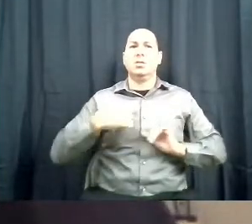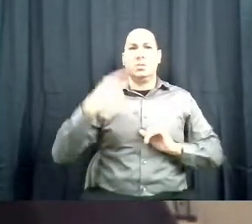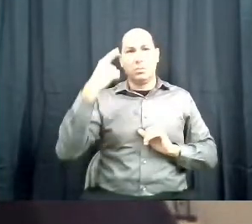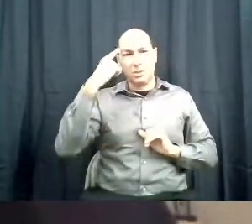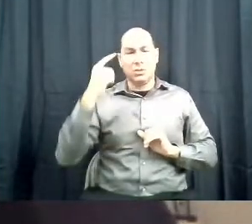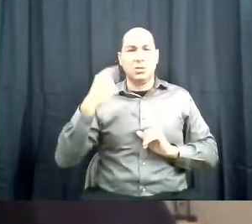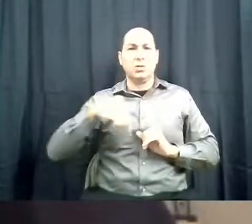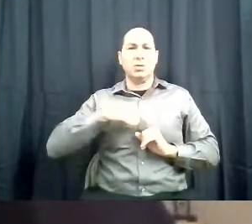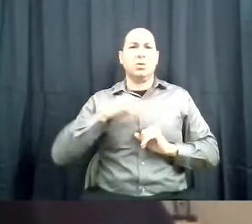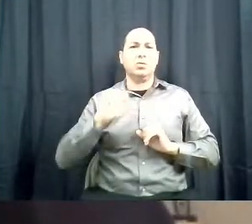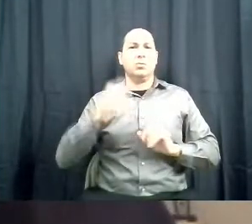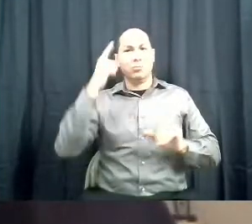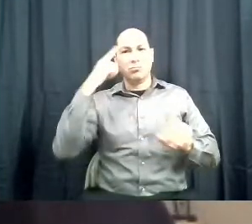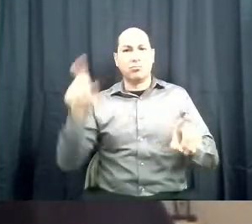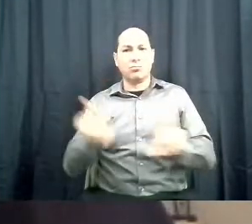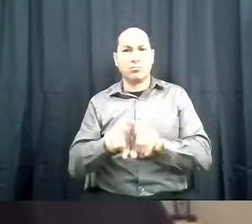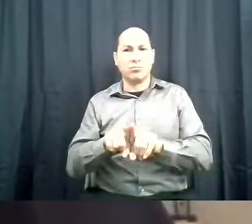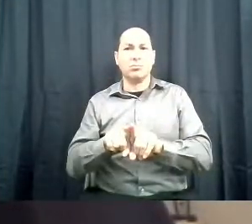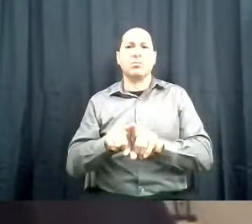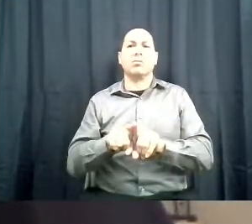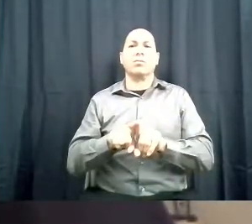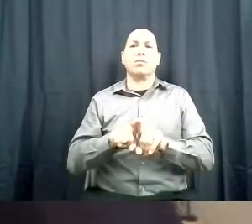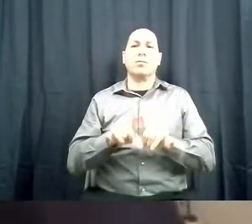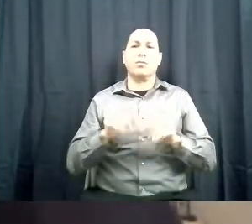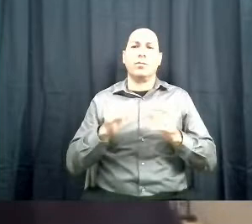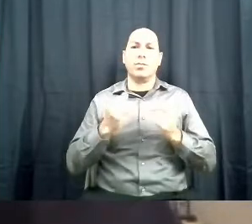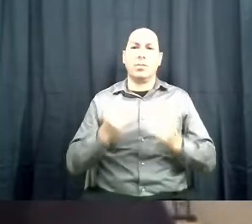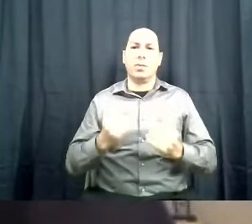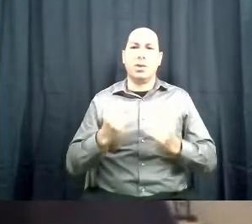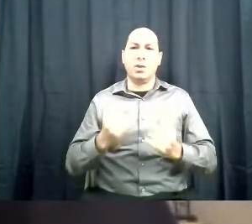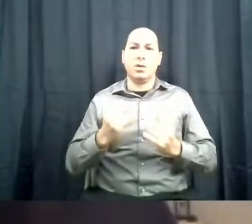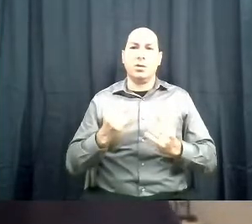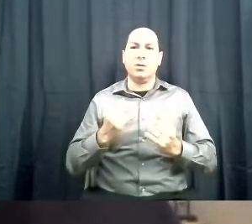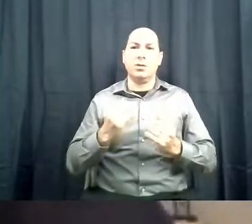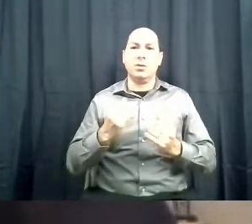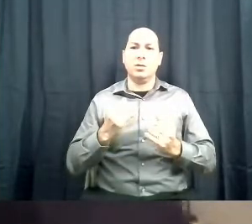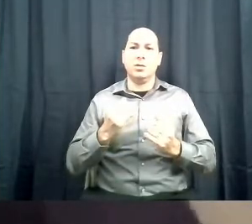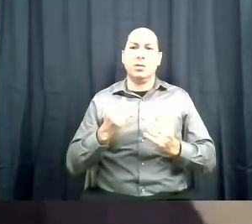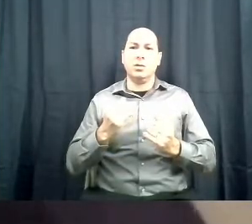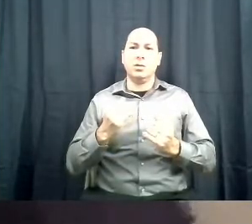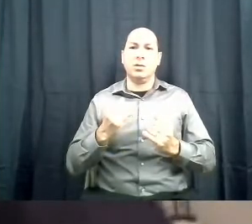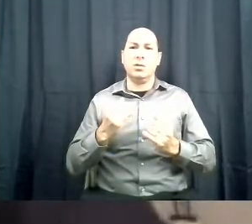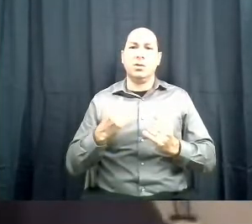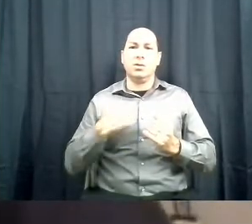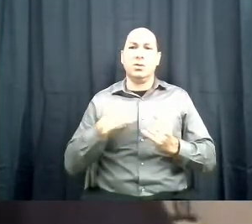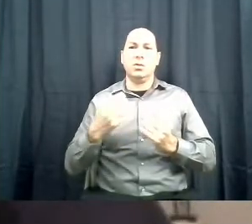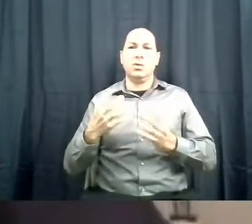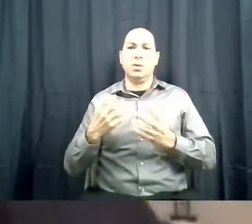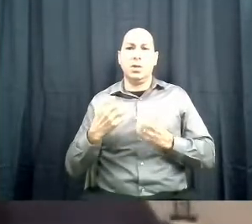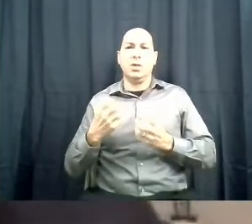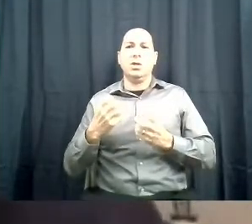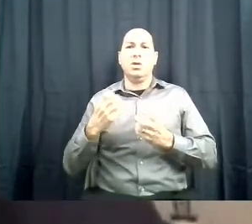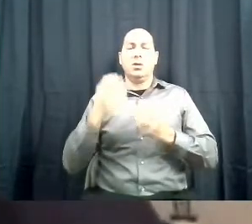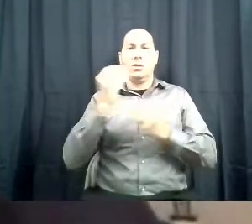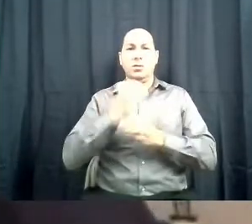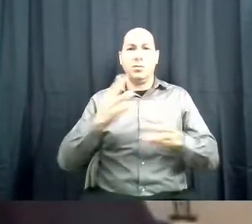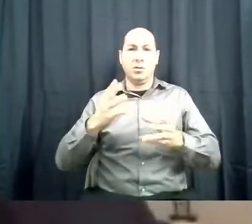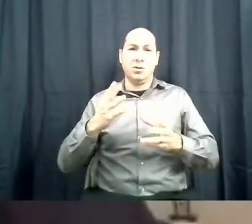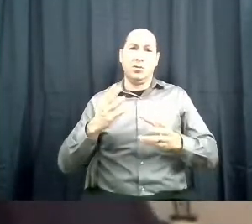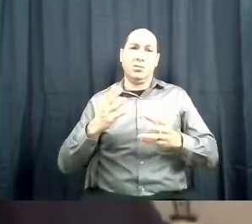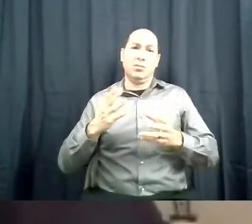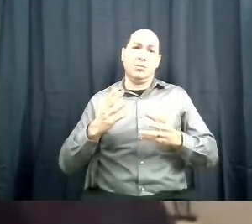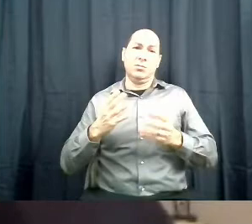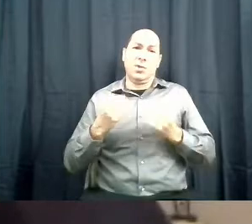on, the data doesn't lie. And I want to ask a little bit about this year because already the Commonwealth